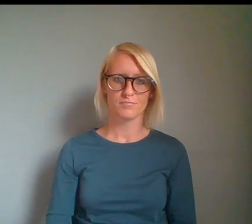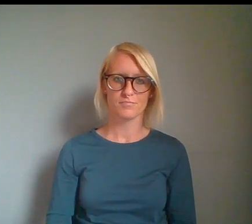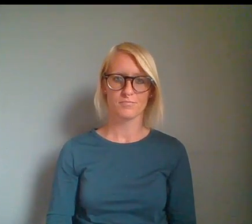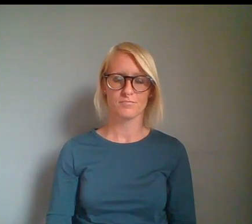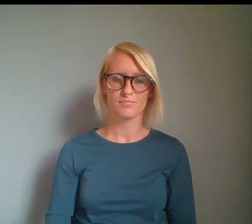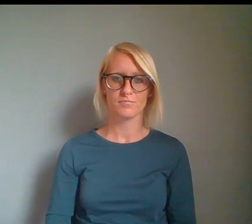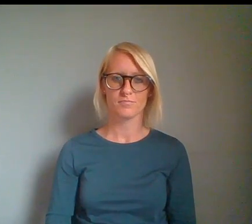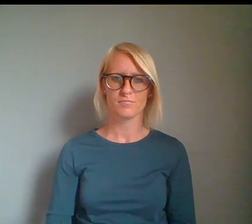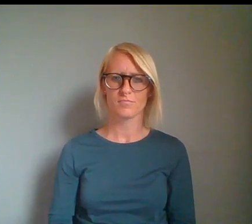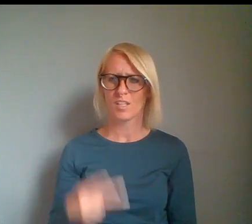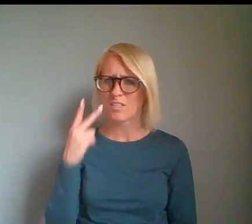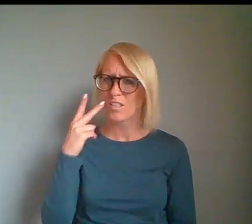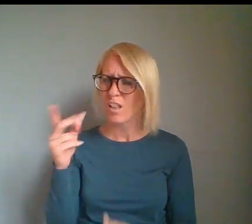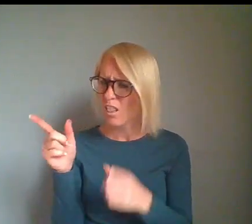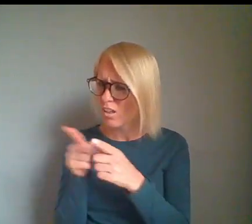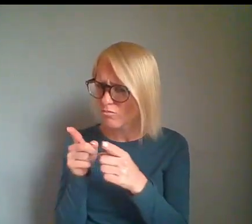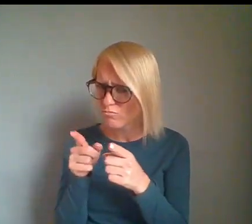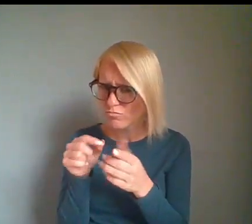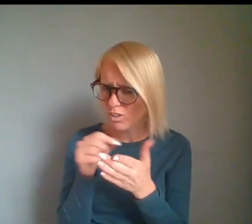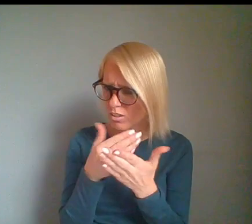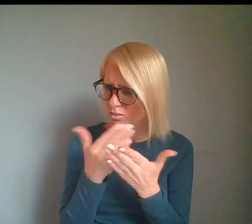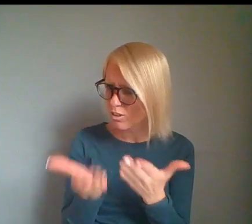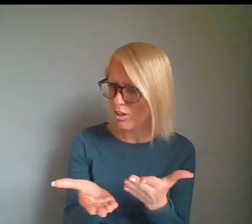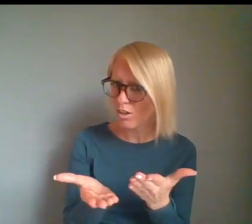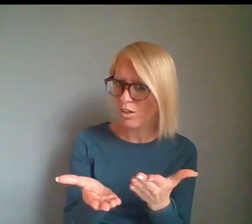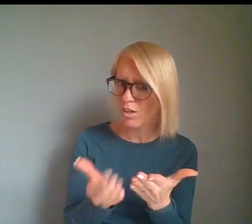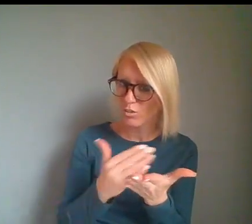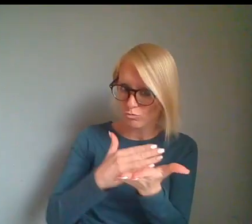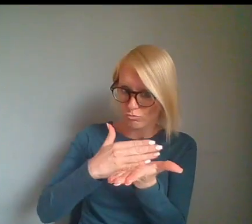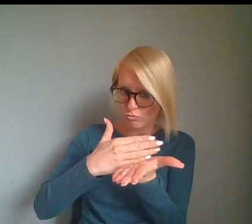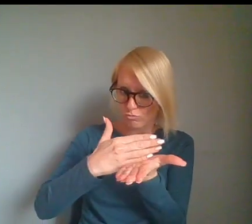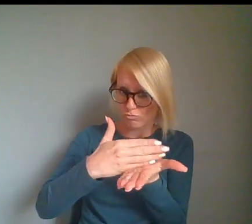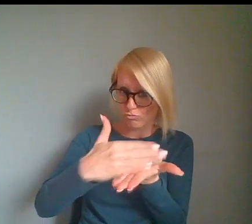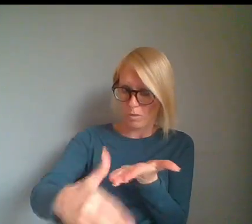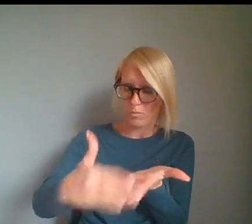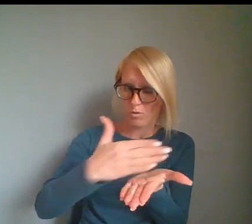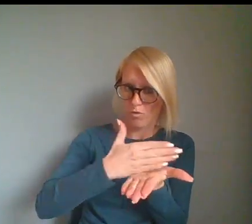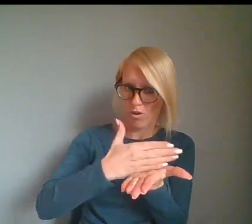See how these little things are? So then you can scrape across,